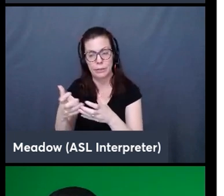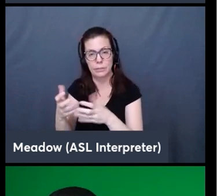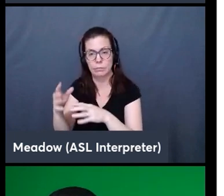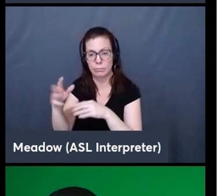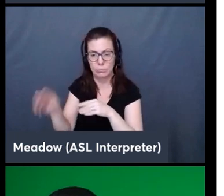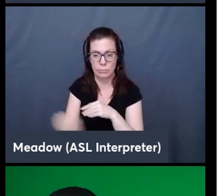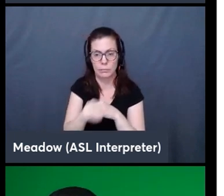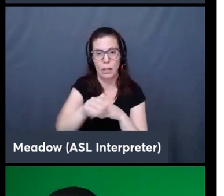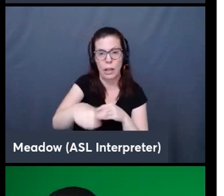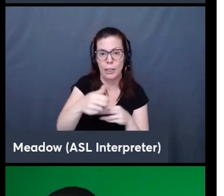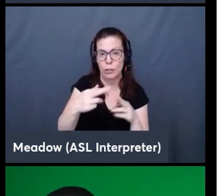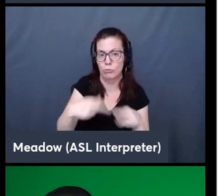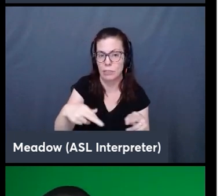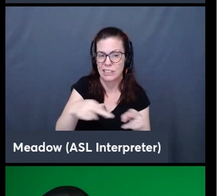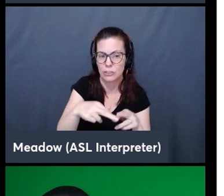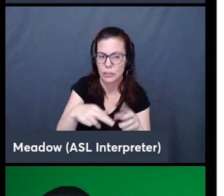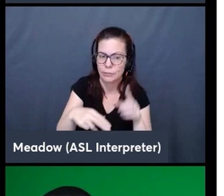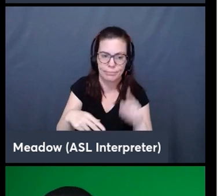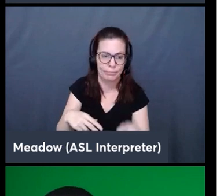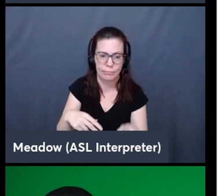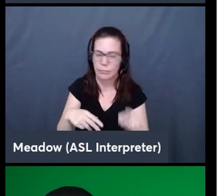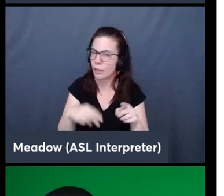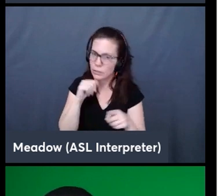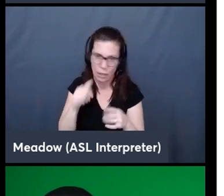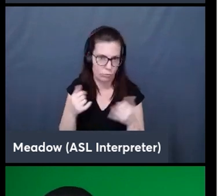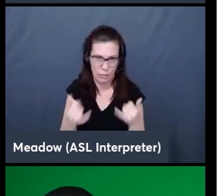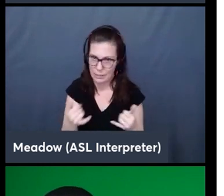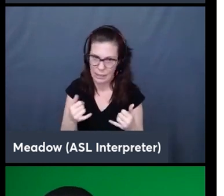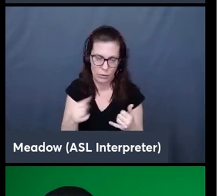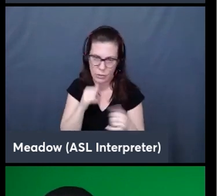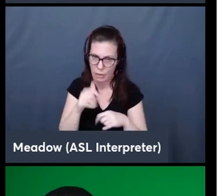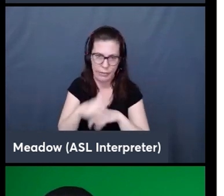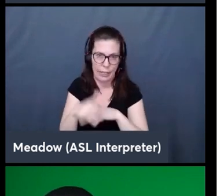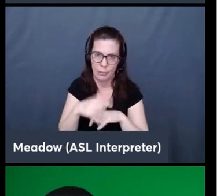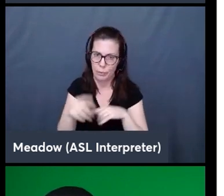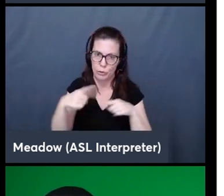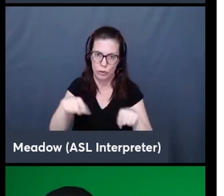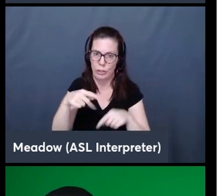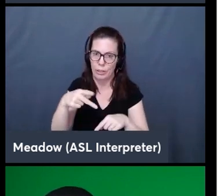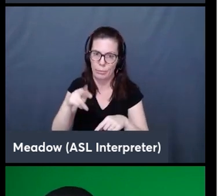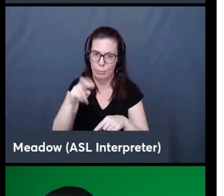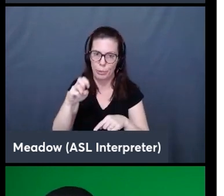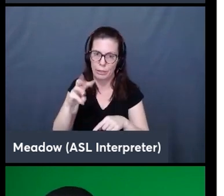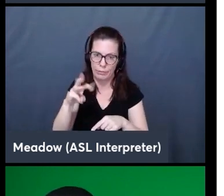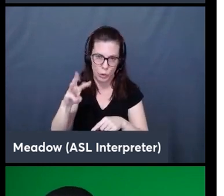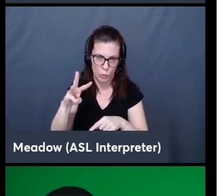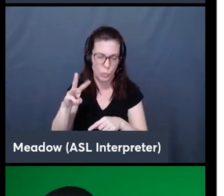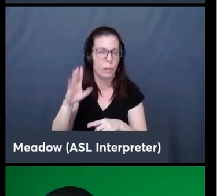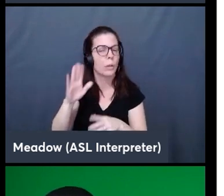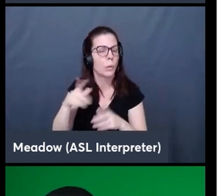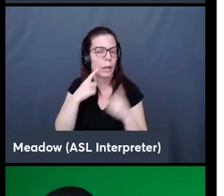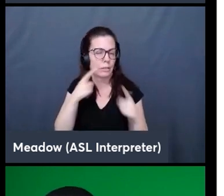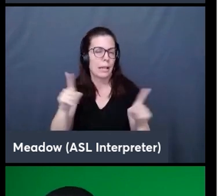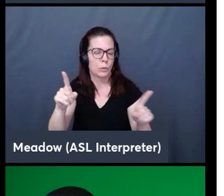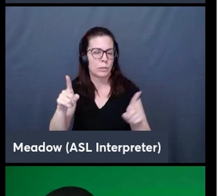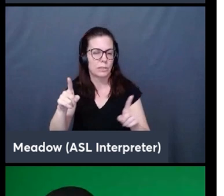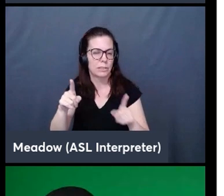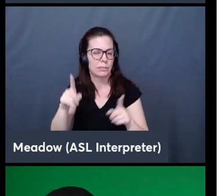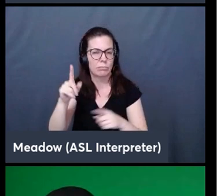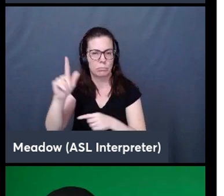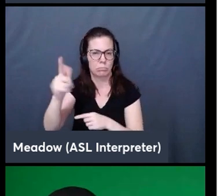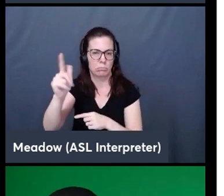AWS region. This feature is not coming right now, will not be available during the preview mode. We will announce that this feature will be